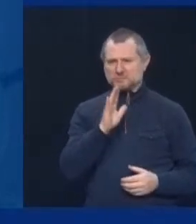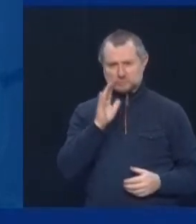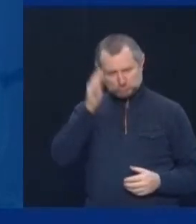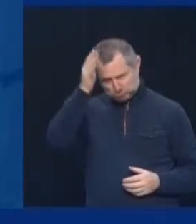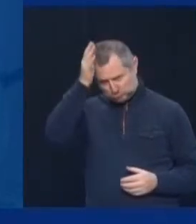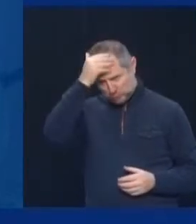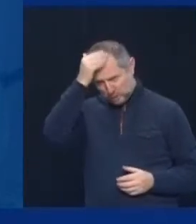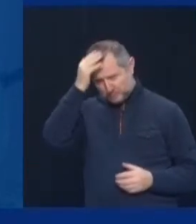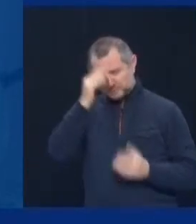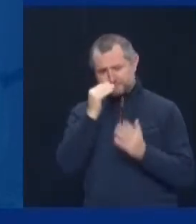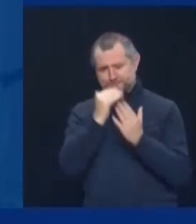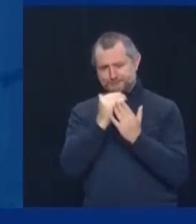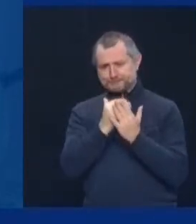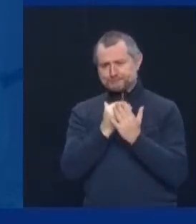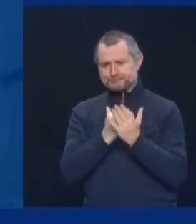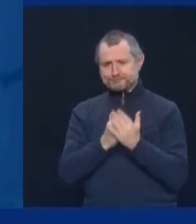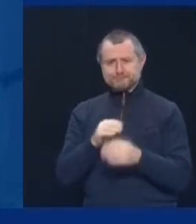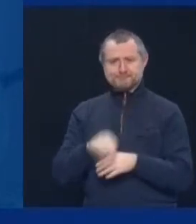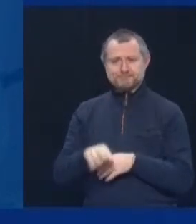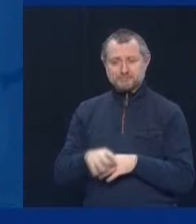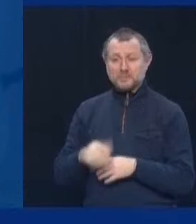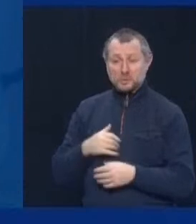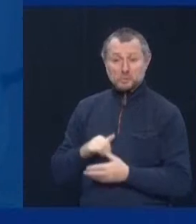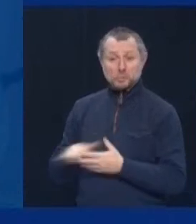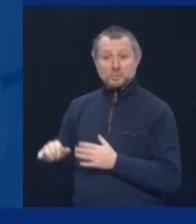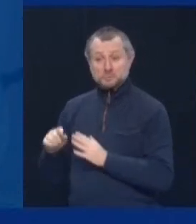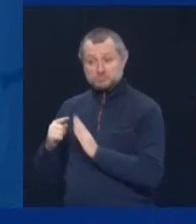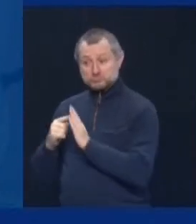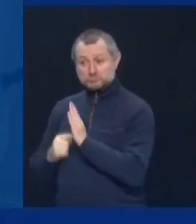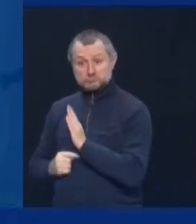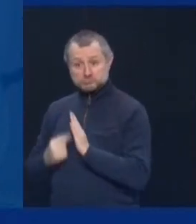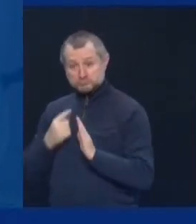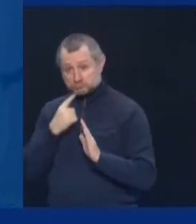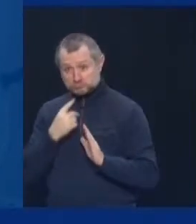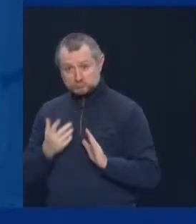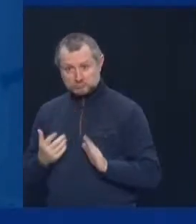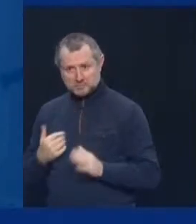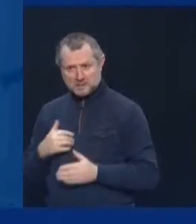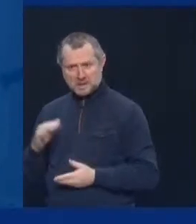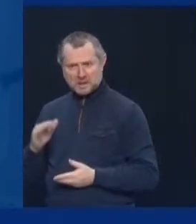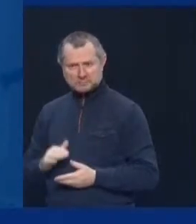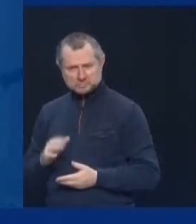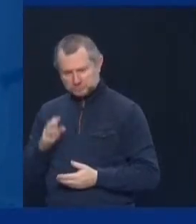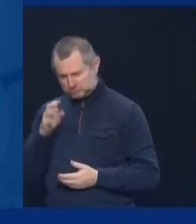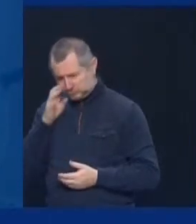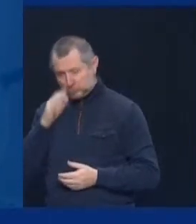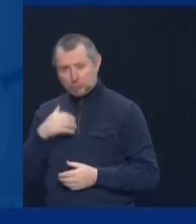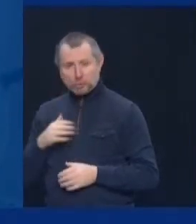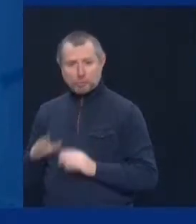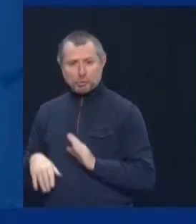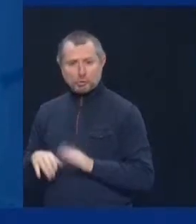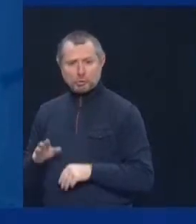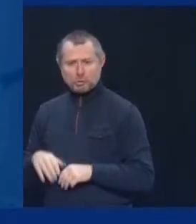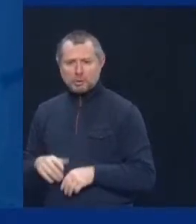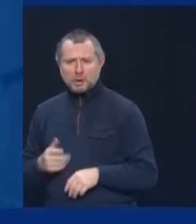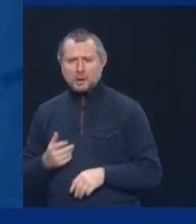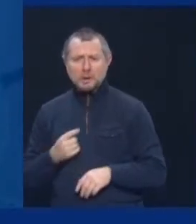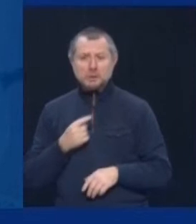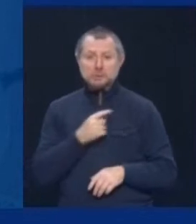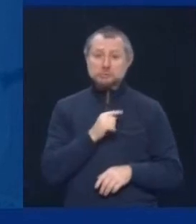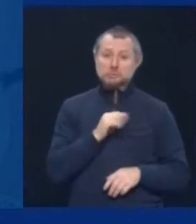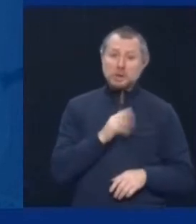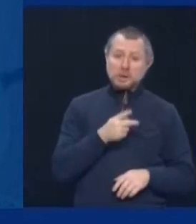guidance. Our guidance is less than that. So both the Trump administration and the